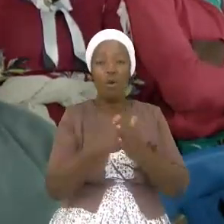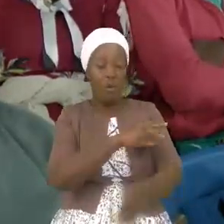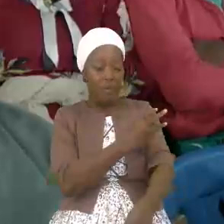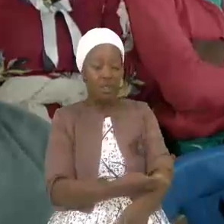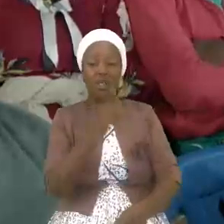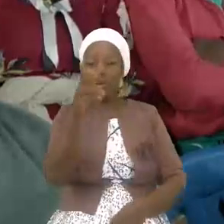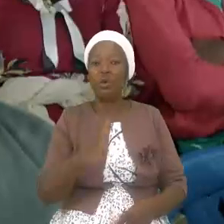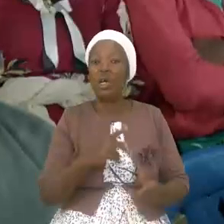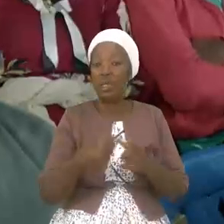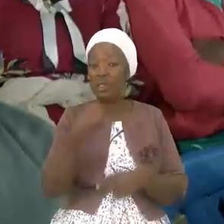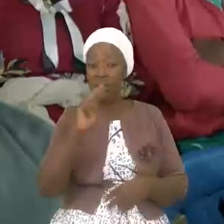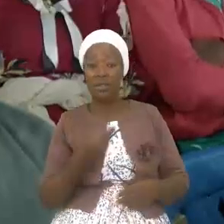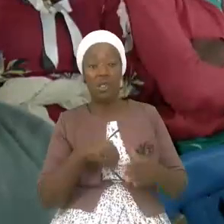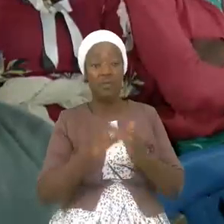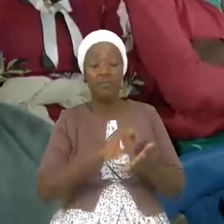verse 19, who have been